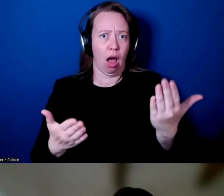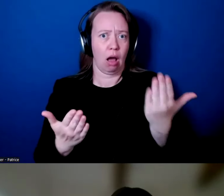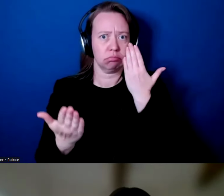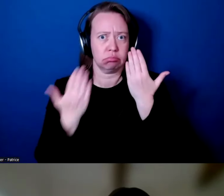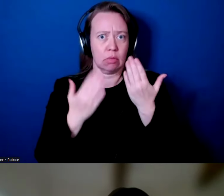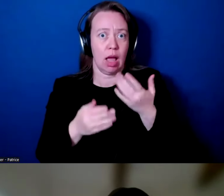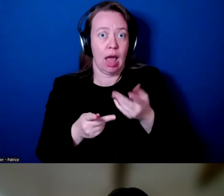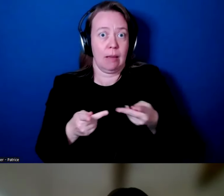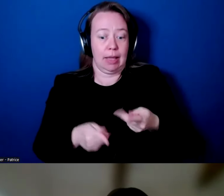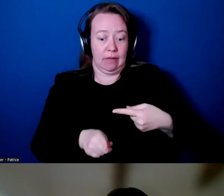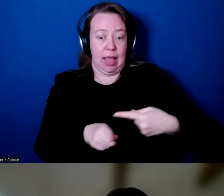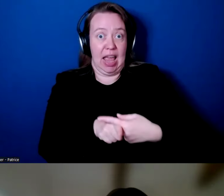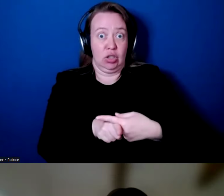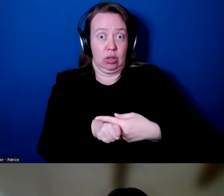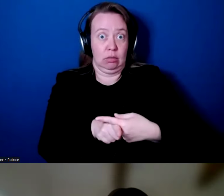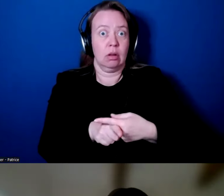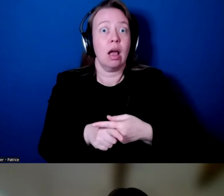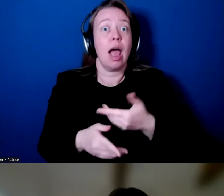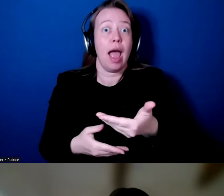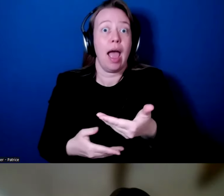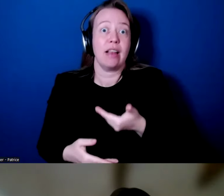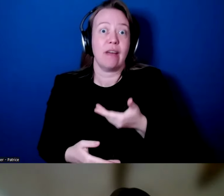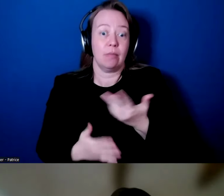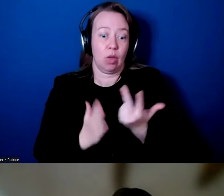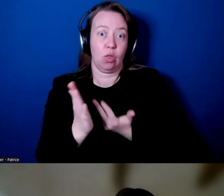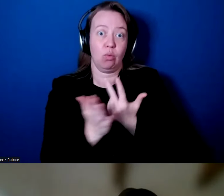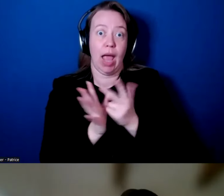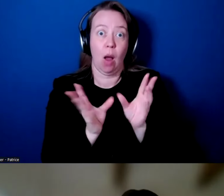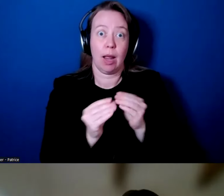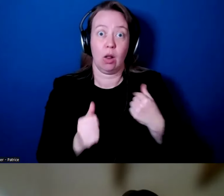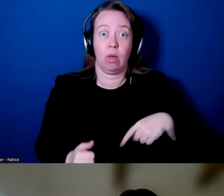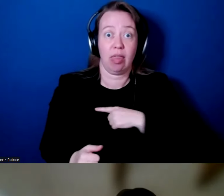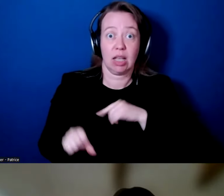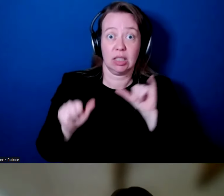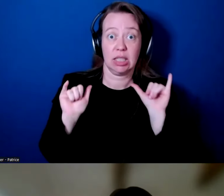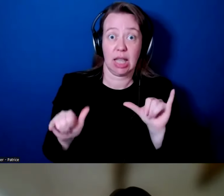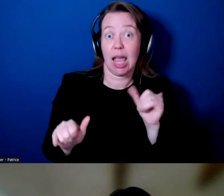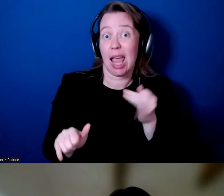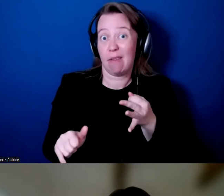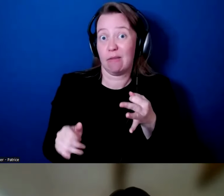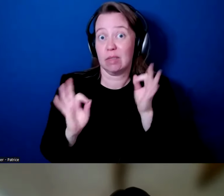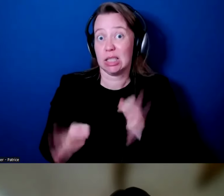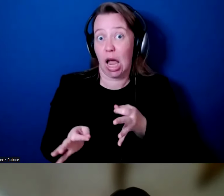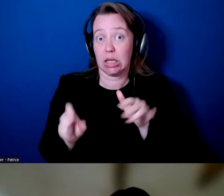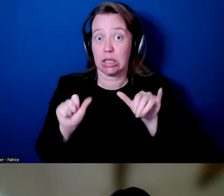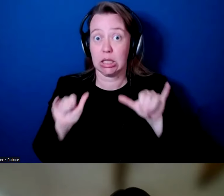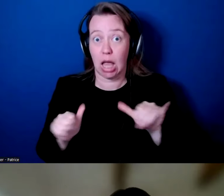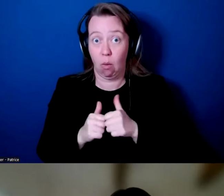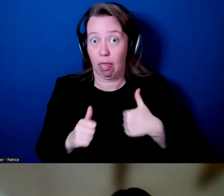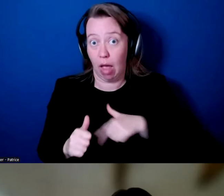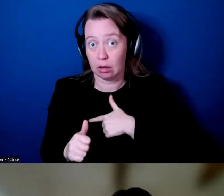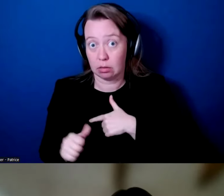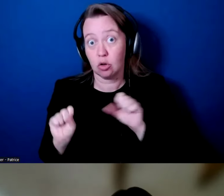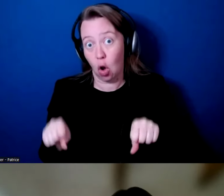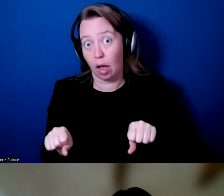we also invited them to participate in that whole 3-hour convening, if they chose to.